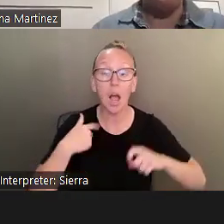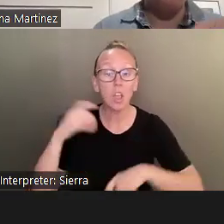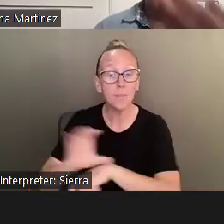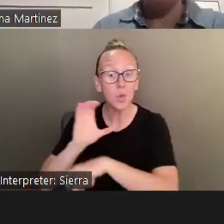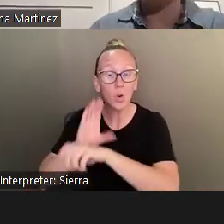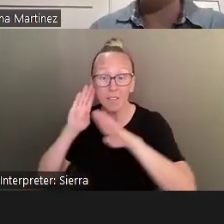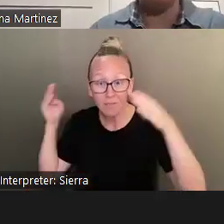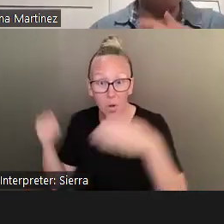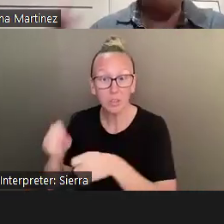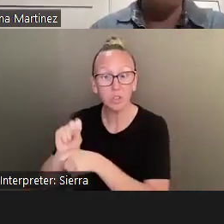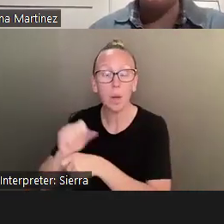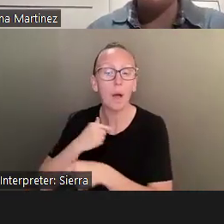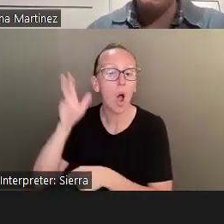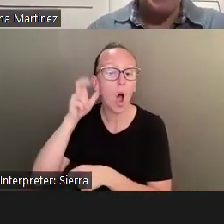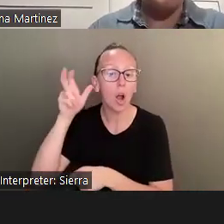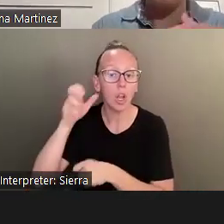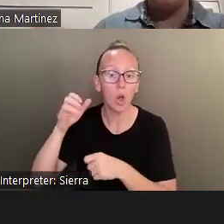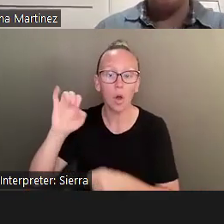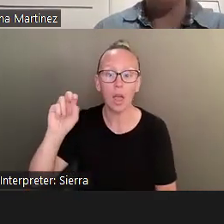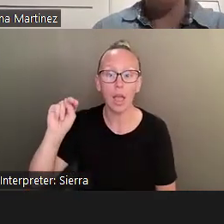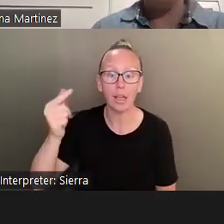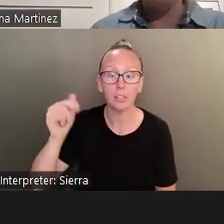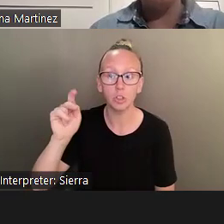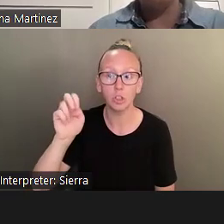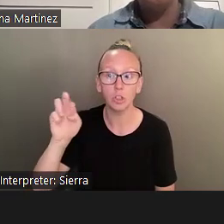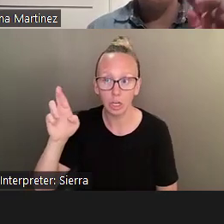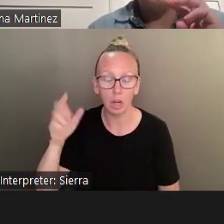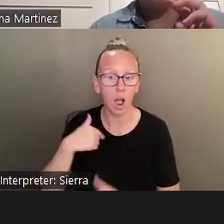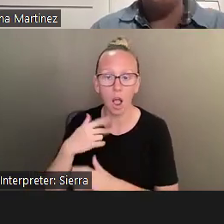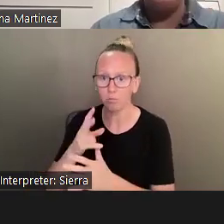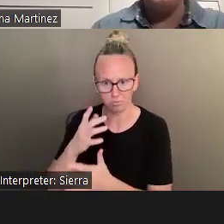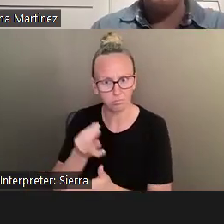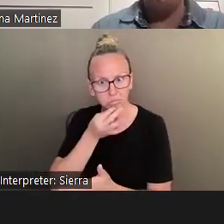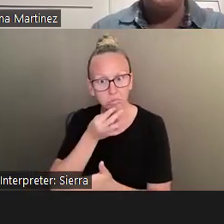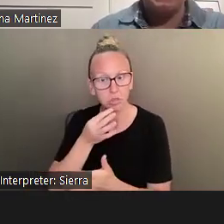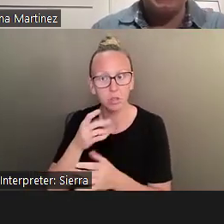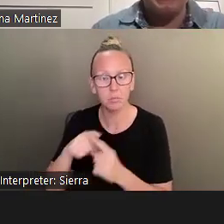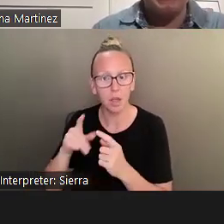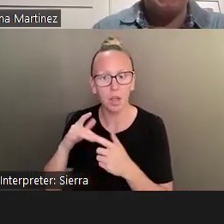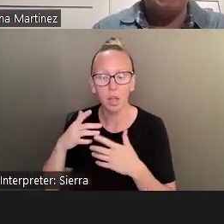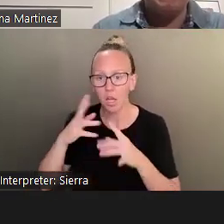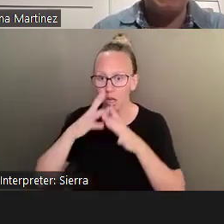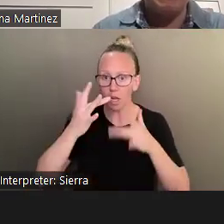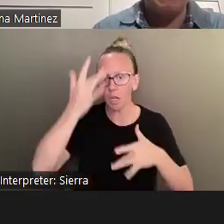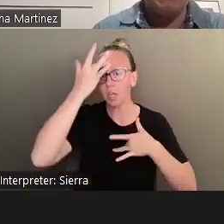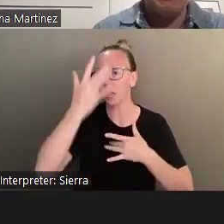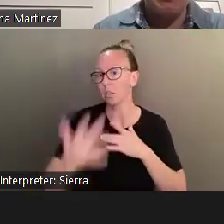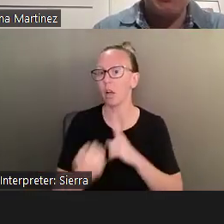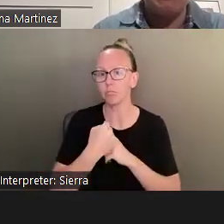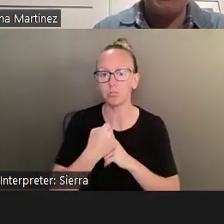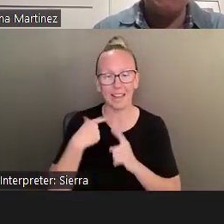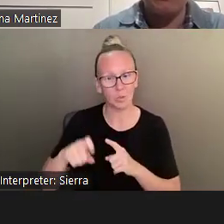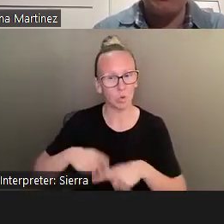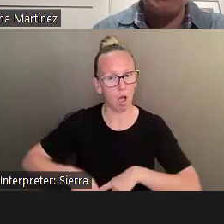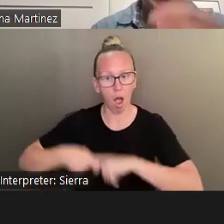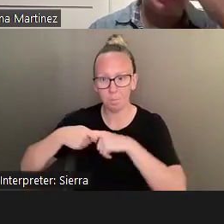I was quite good at it. I had a whole career, and I had to stop working in that field. And